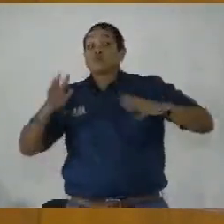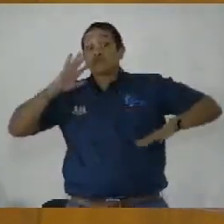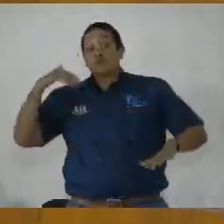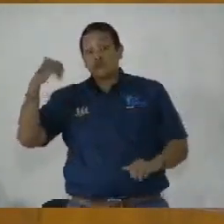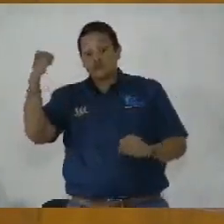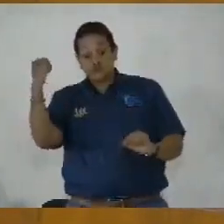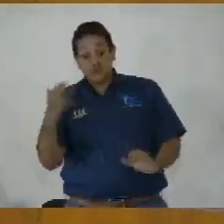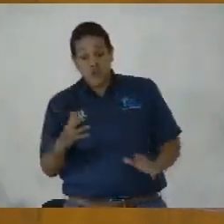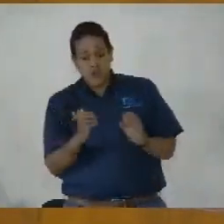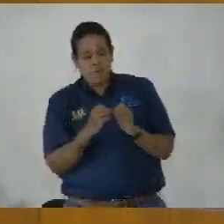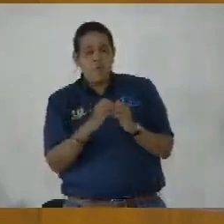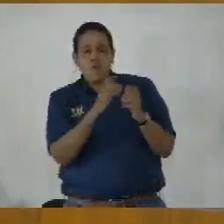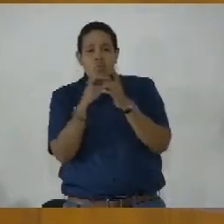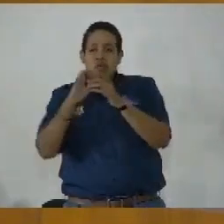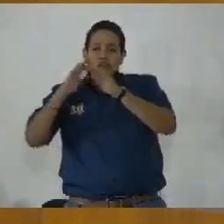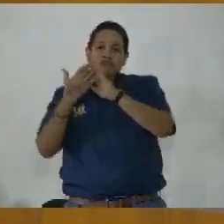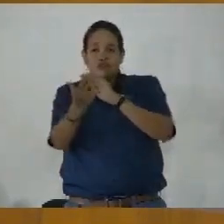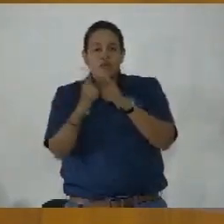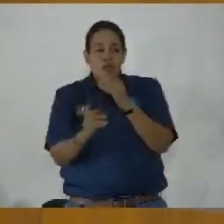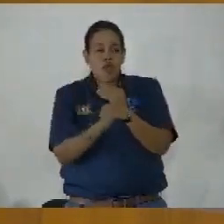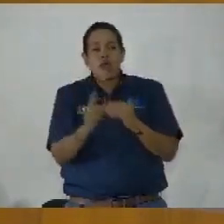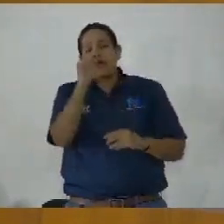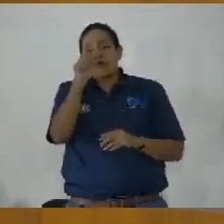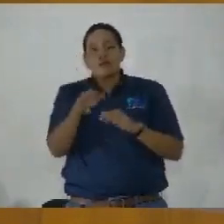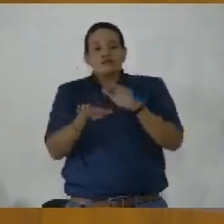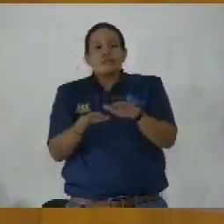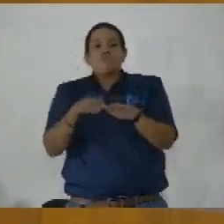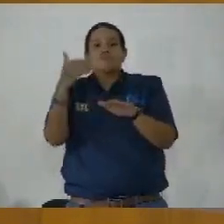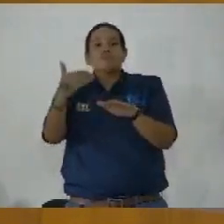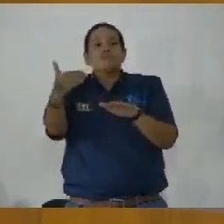stronger, more connected Jamaica, one step at a time. Thank you, Mr. Speaker.